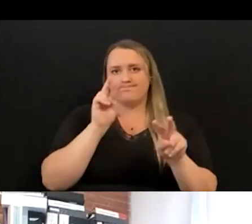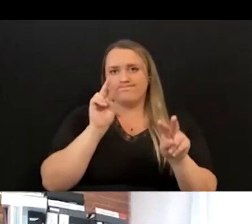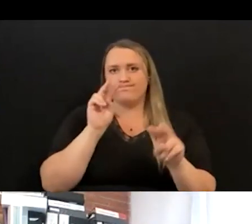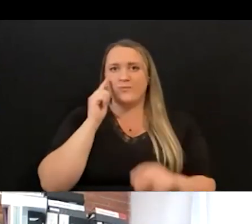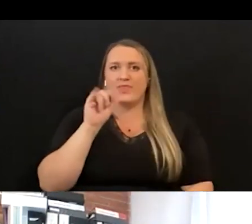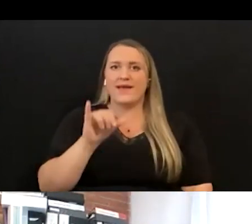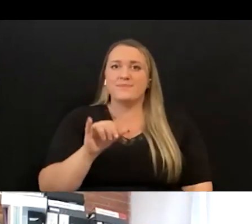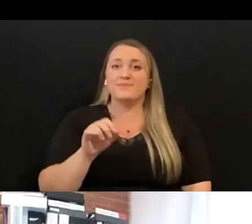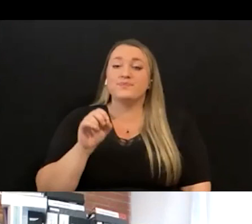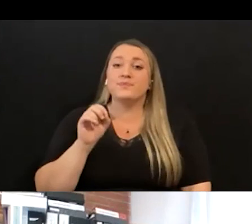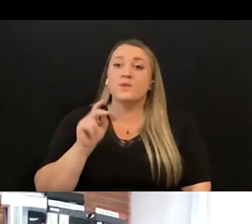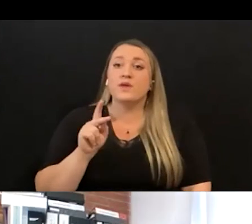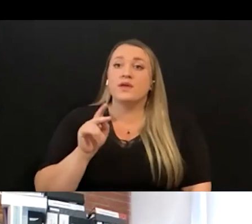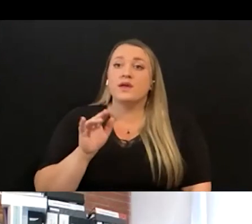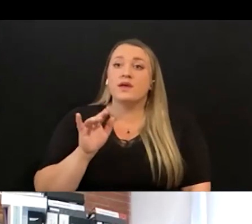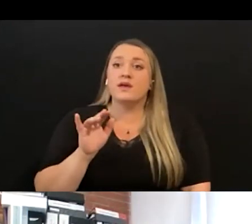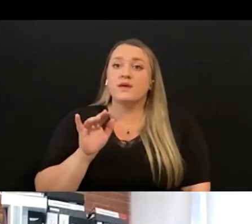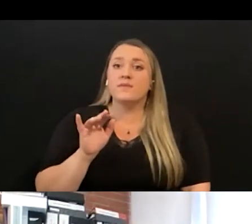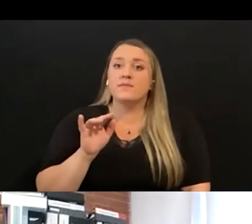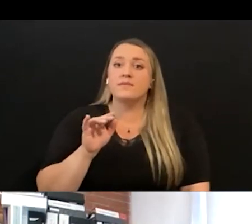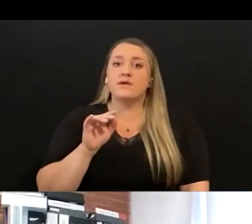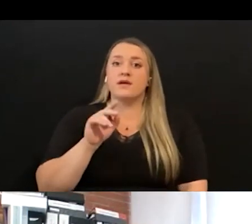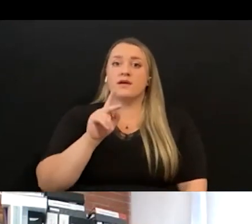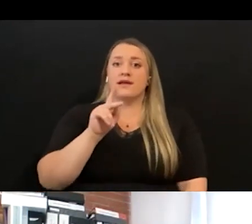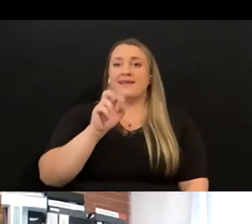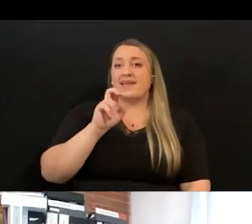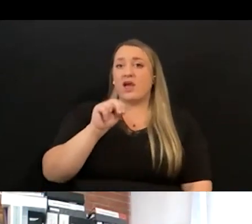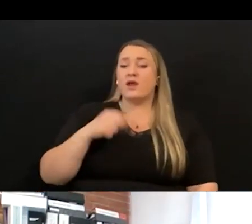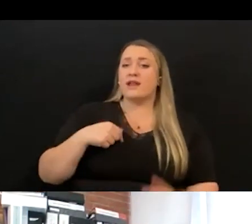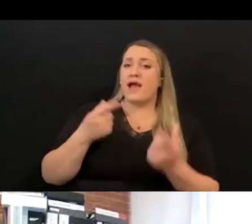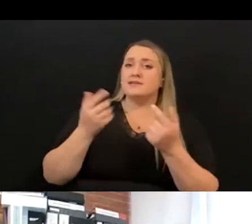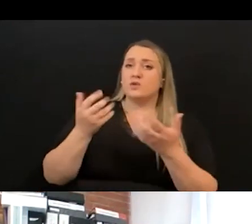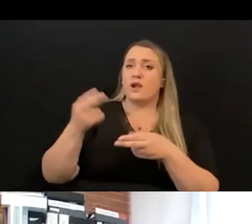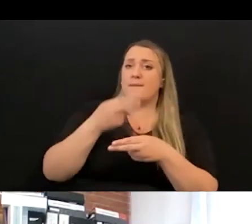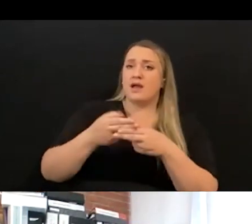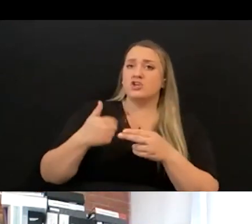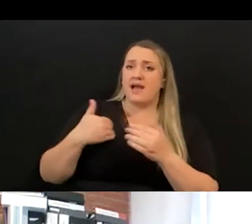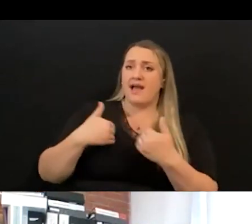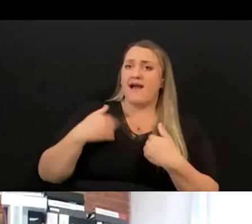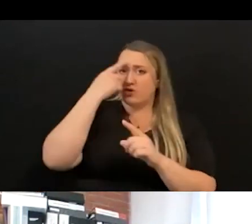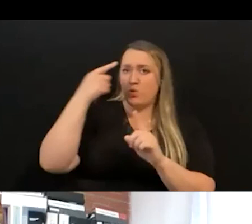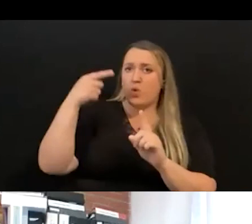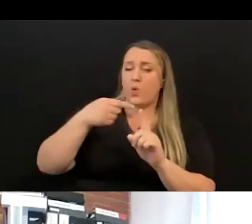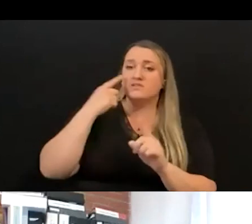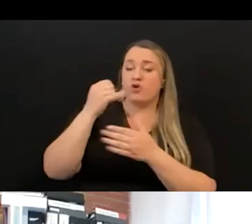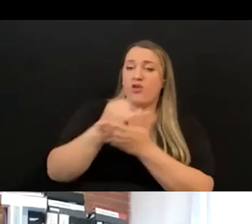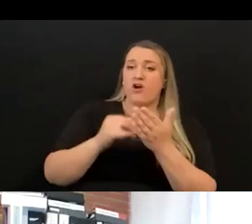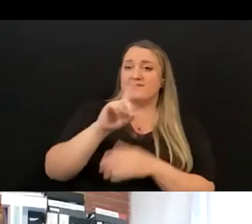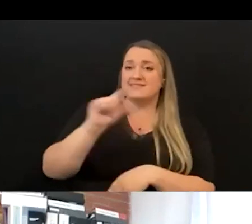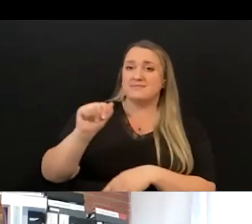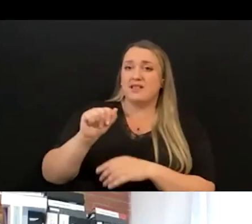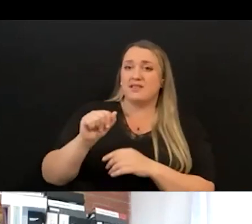Okay. And I should just mention, I did put the goals that we had for the Art of Disability Culture in the chat.